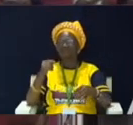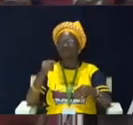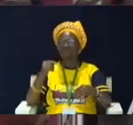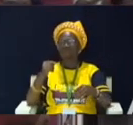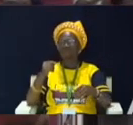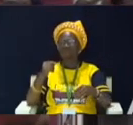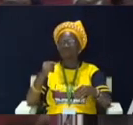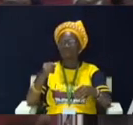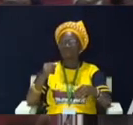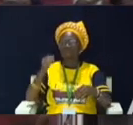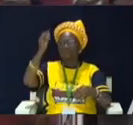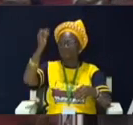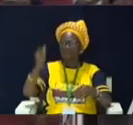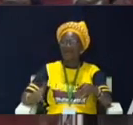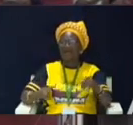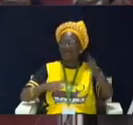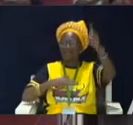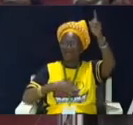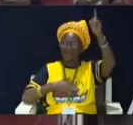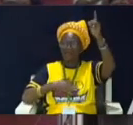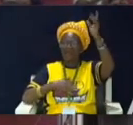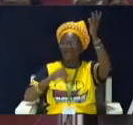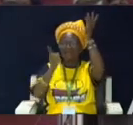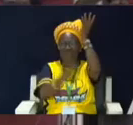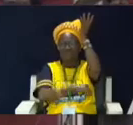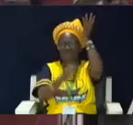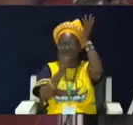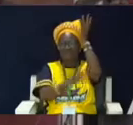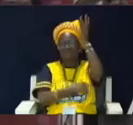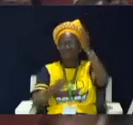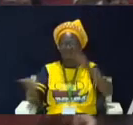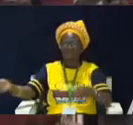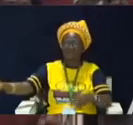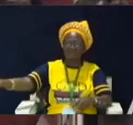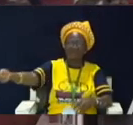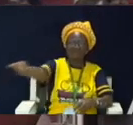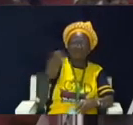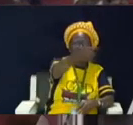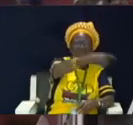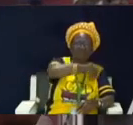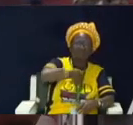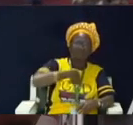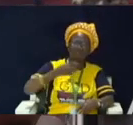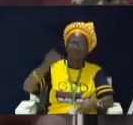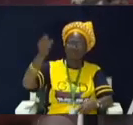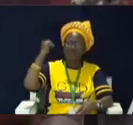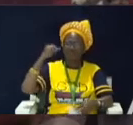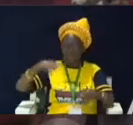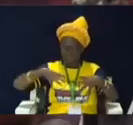by my stripes, you were healed.